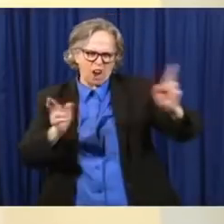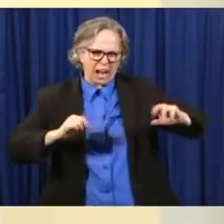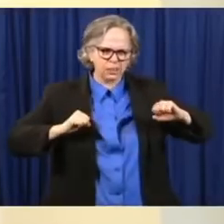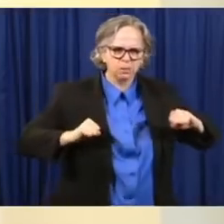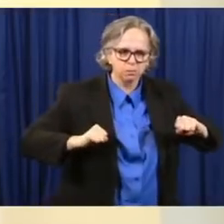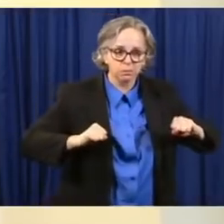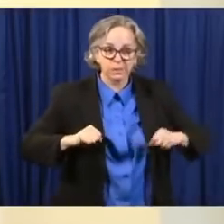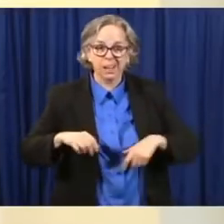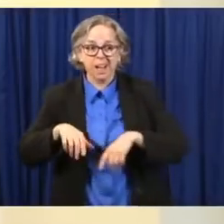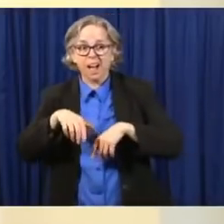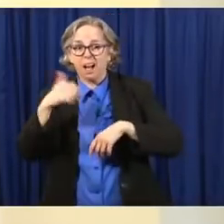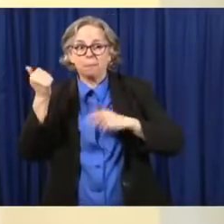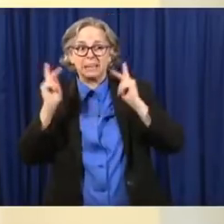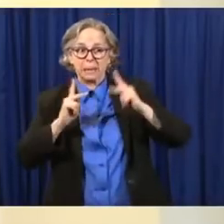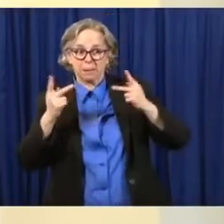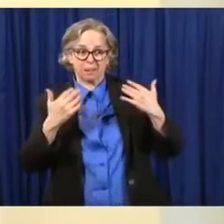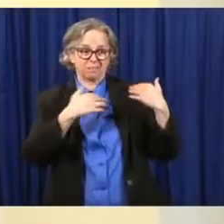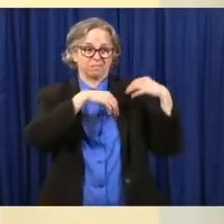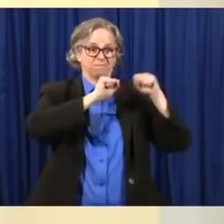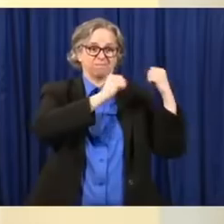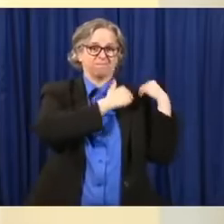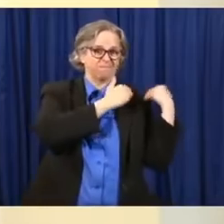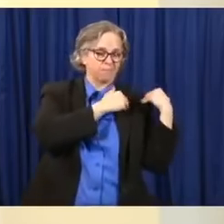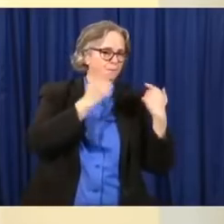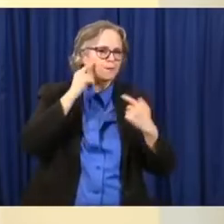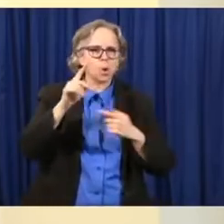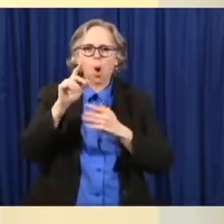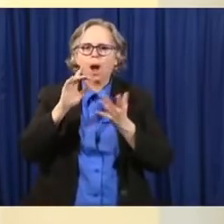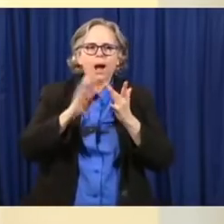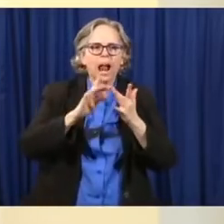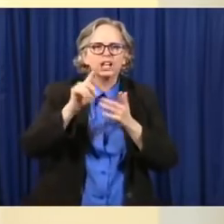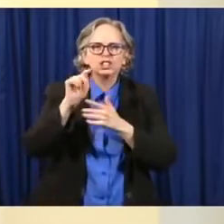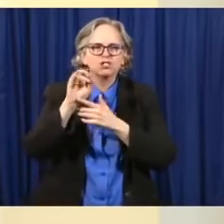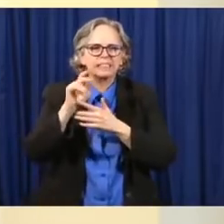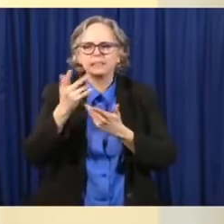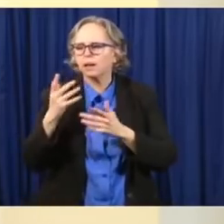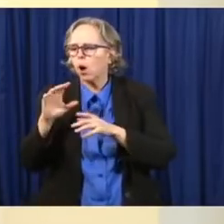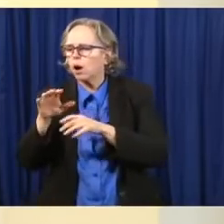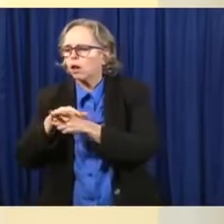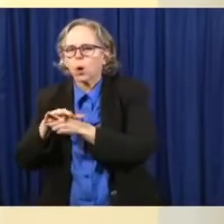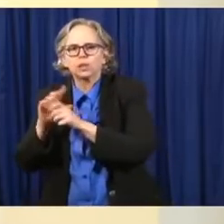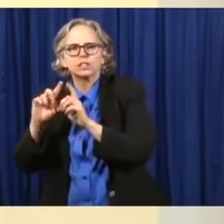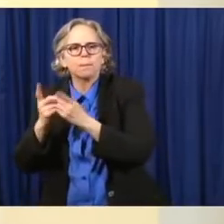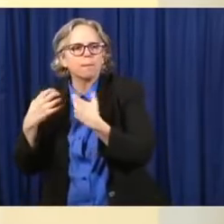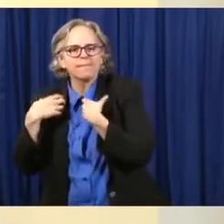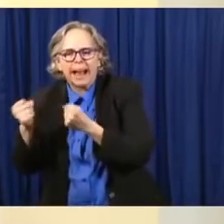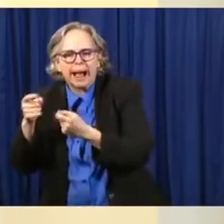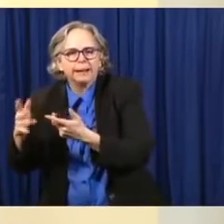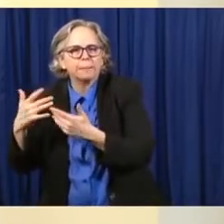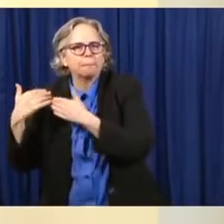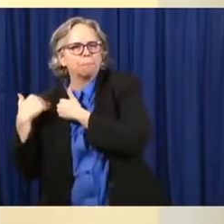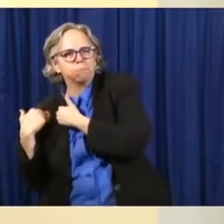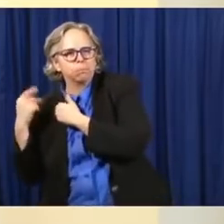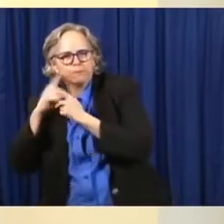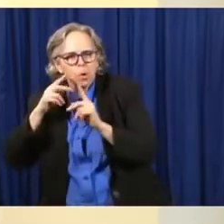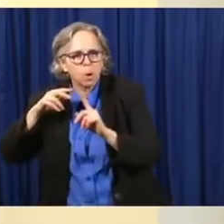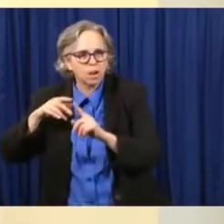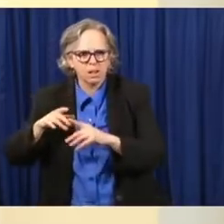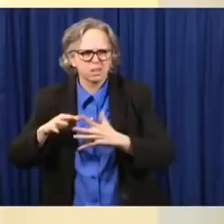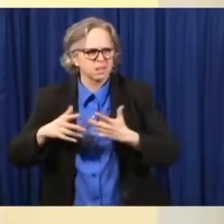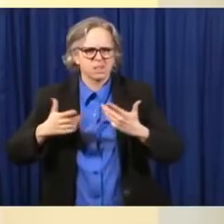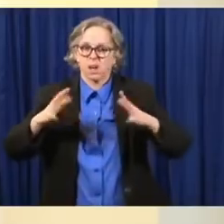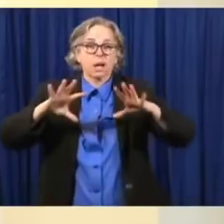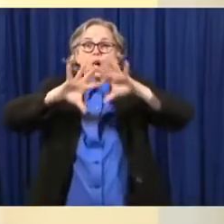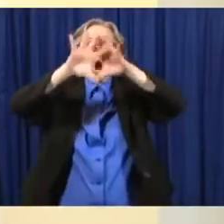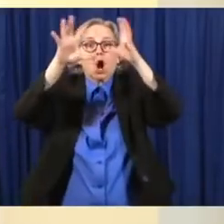health department-led epidemiologists. But because this is a global pandemic, the scope is so big, you need an army. You